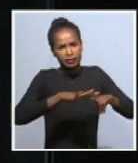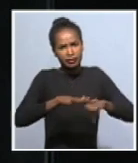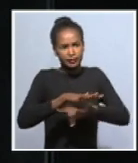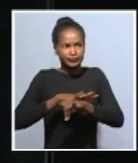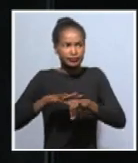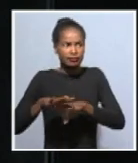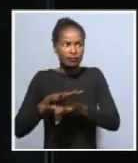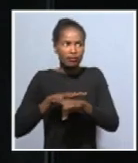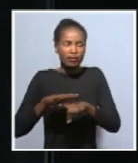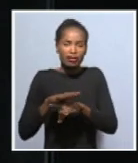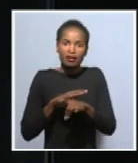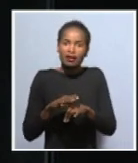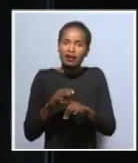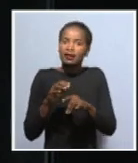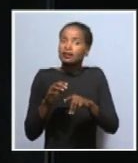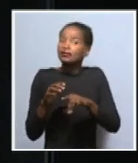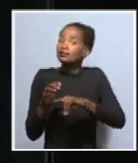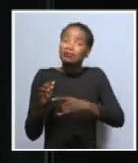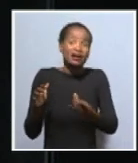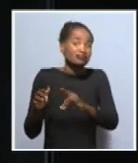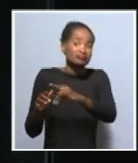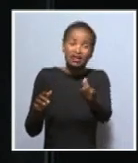has dwindled to the point